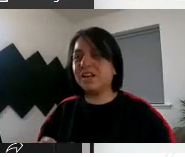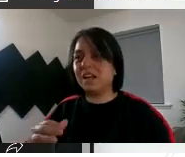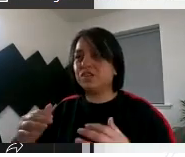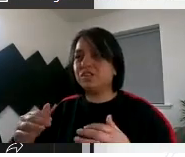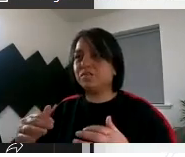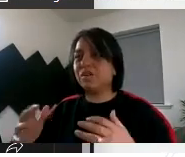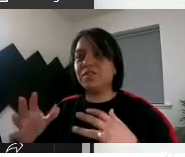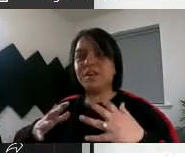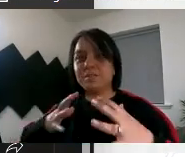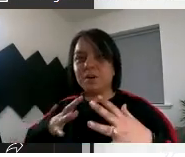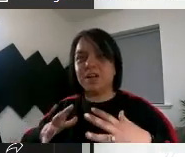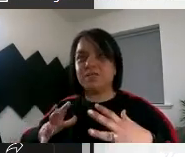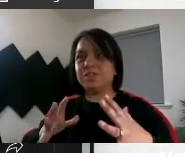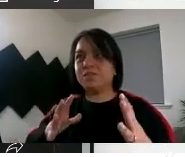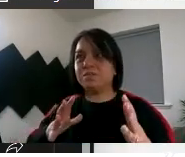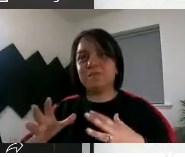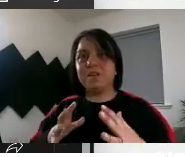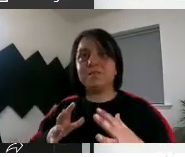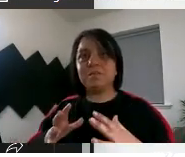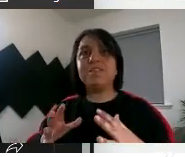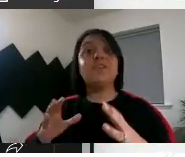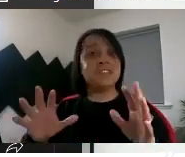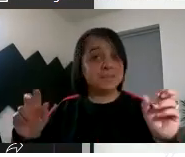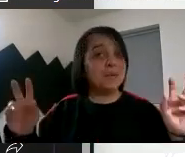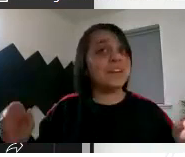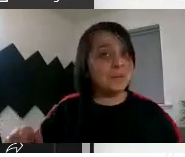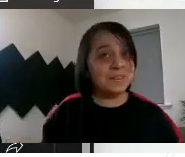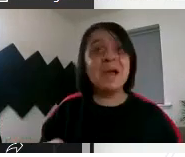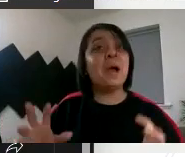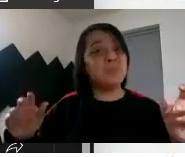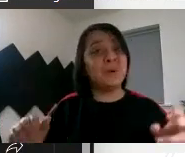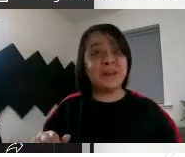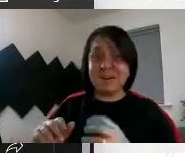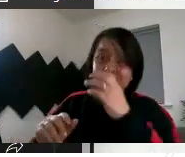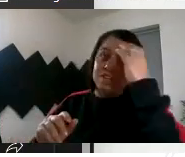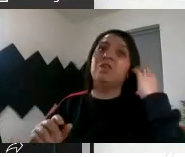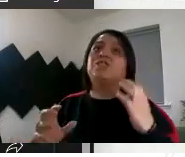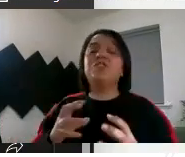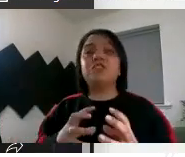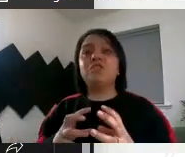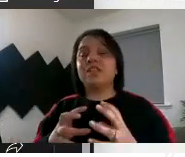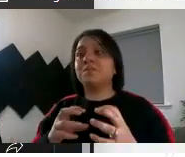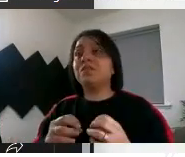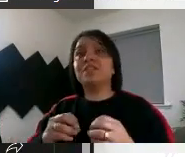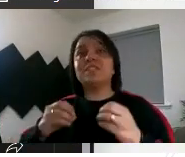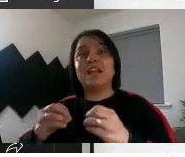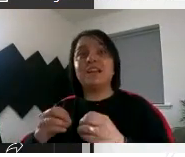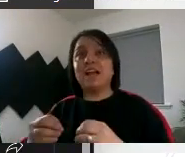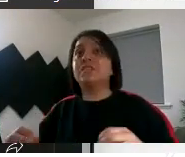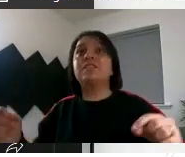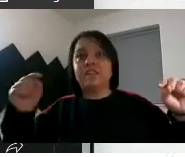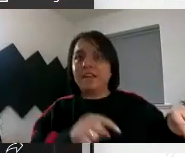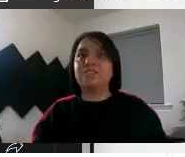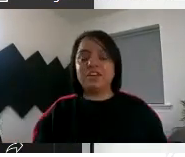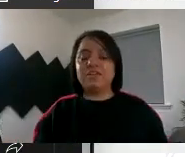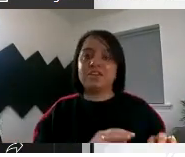slang. She's roughly like my age, which is like mid-30s. I'm not gonna tell you my age. I'm too old now. So she doesn't use as much slang as